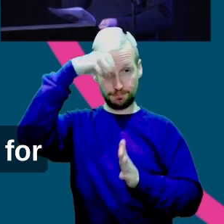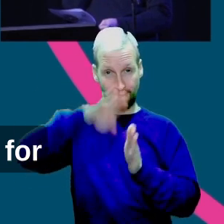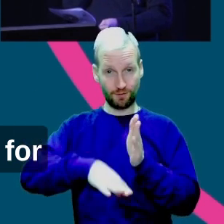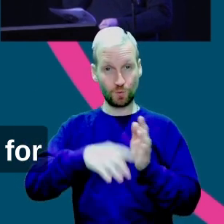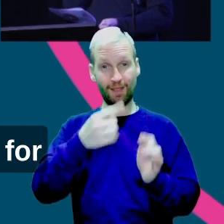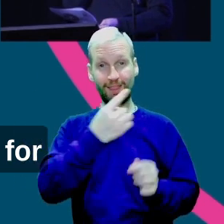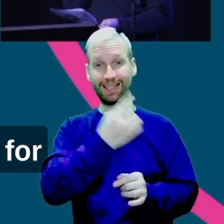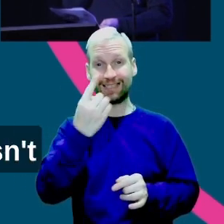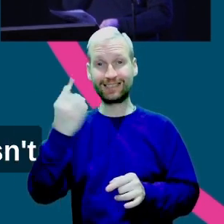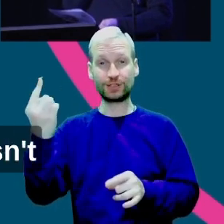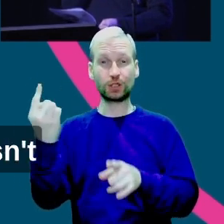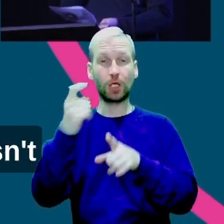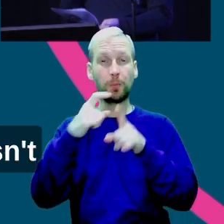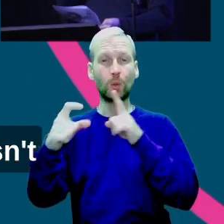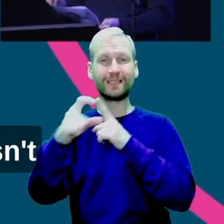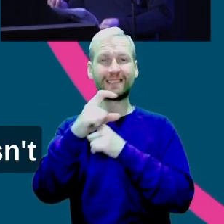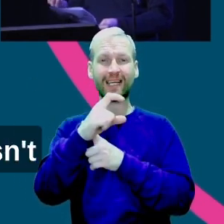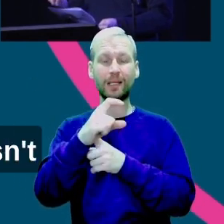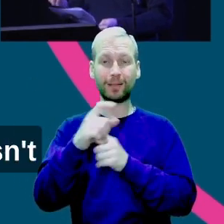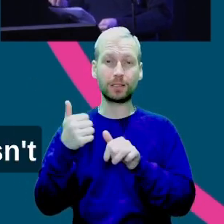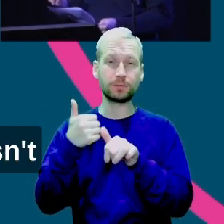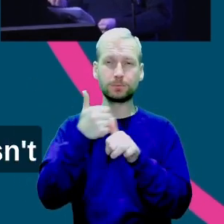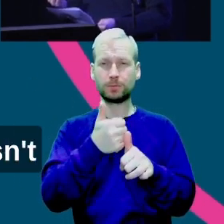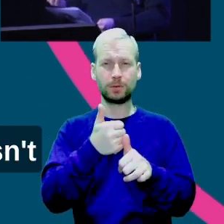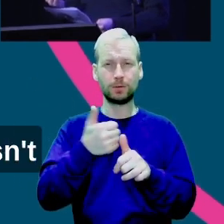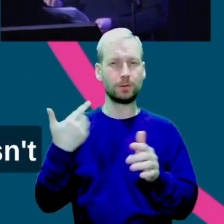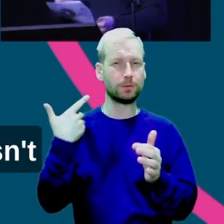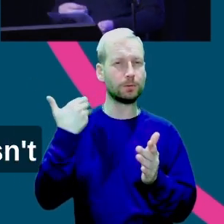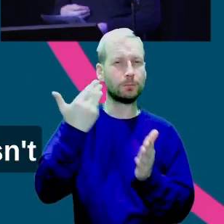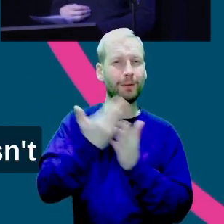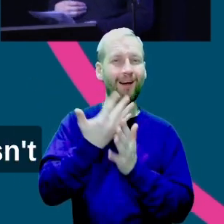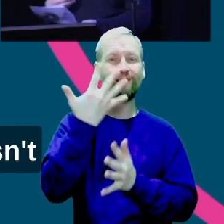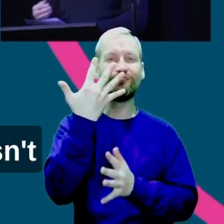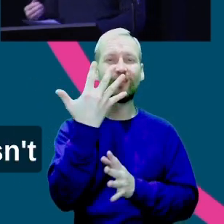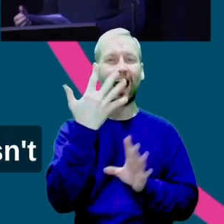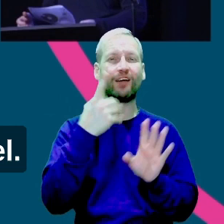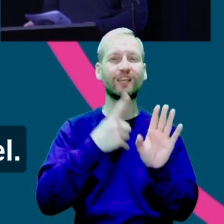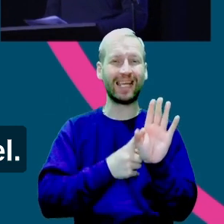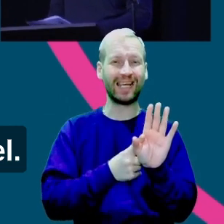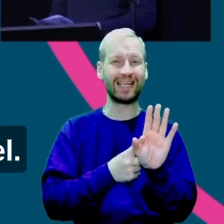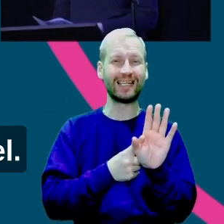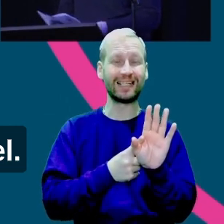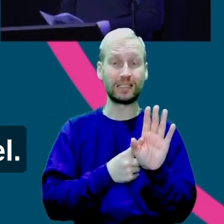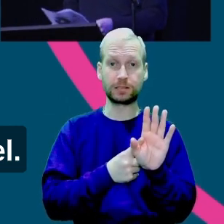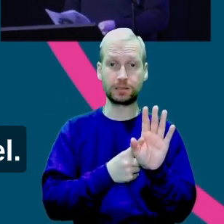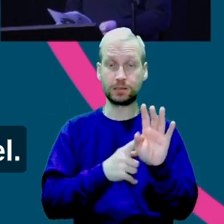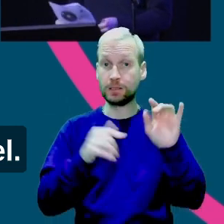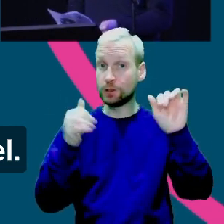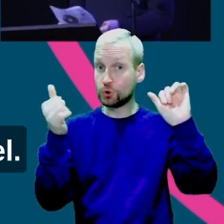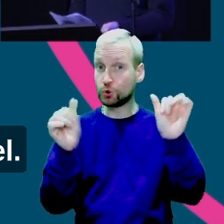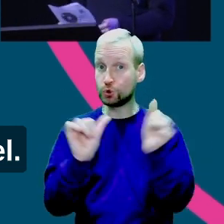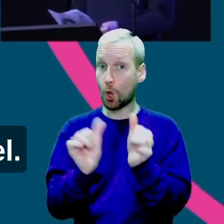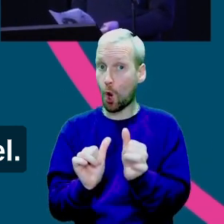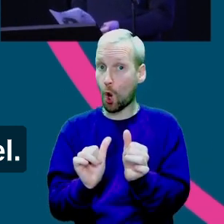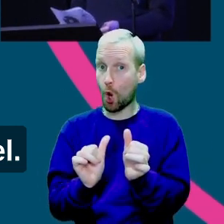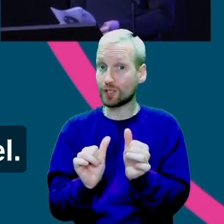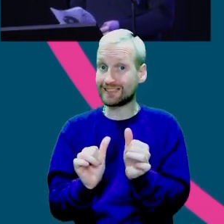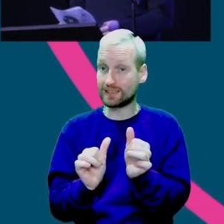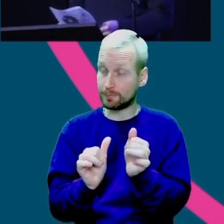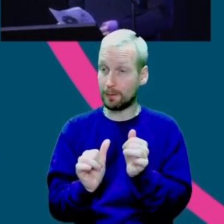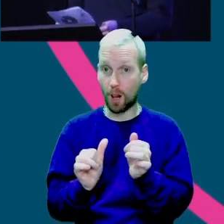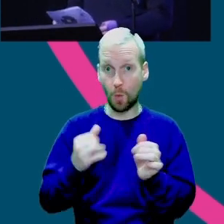is Prepared to Help for about 5 years now. In my experience, there hasn't been a shortage of goodwill at a community